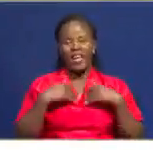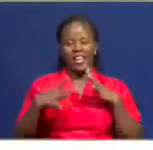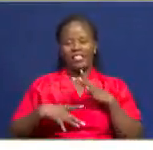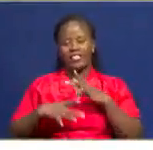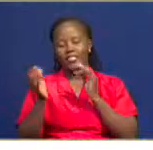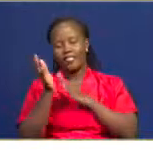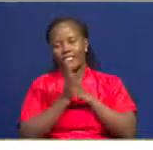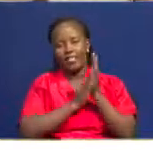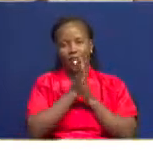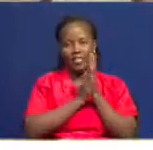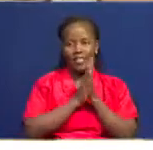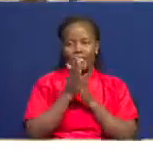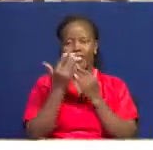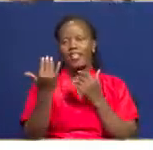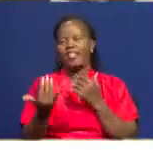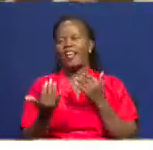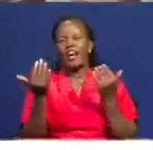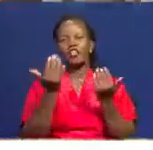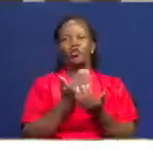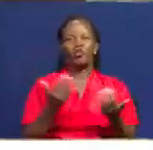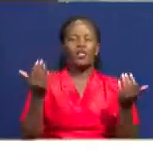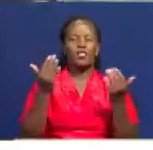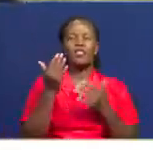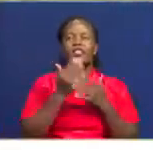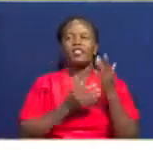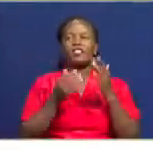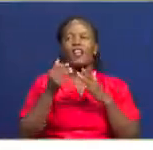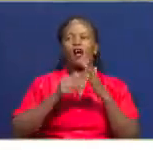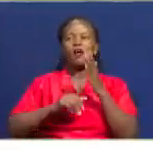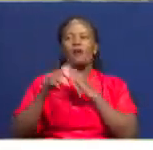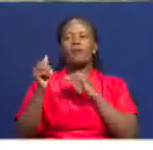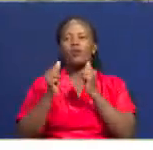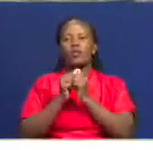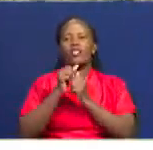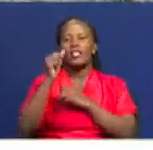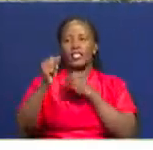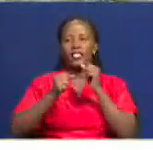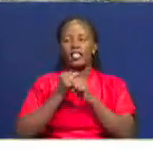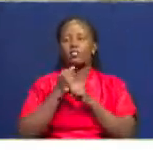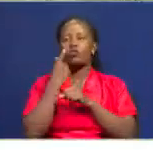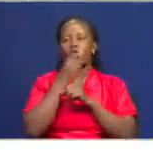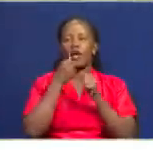talents below the ages of 10 years, some of whom are sponsored by the club.